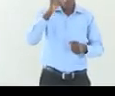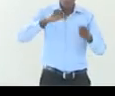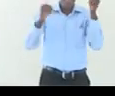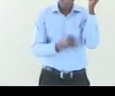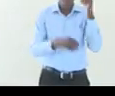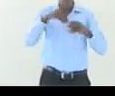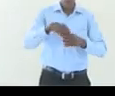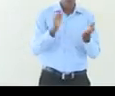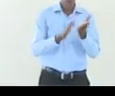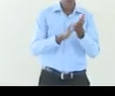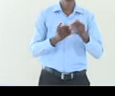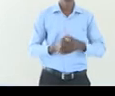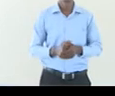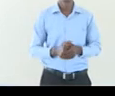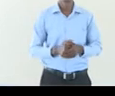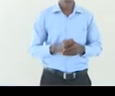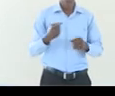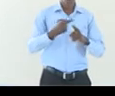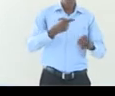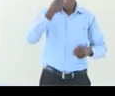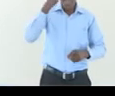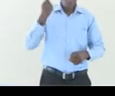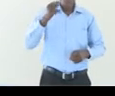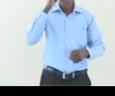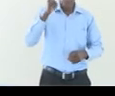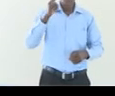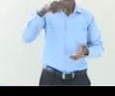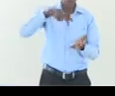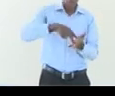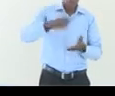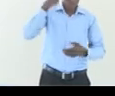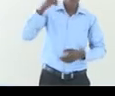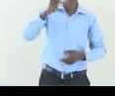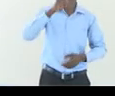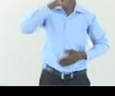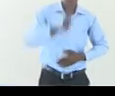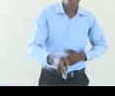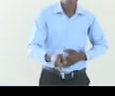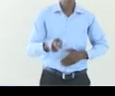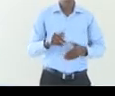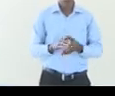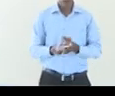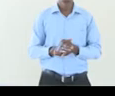to toughen your palm, they take it so that when more strokes of the cane, you just.